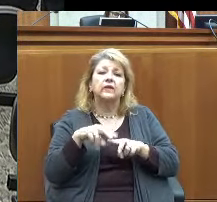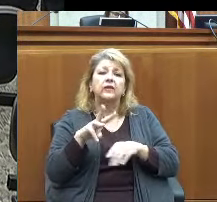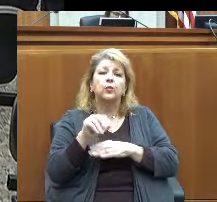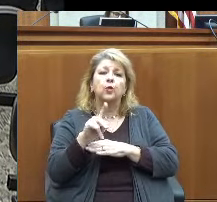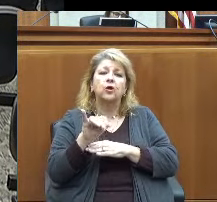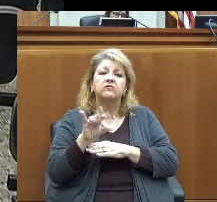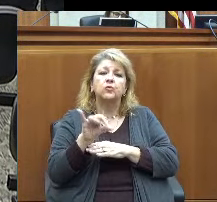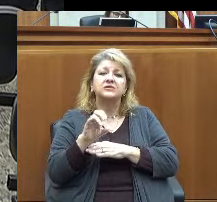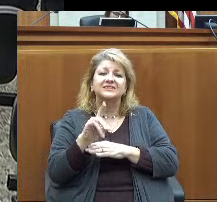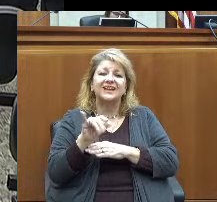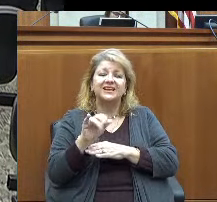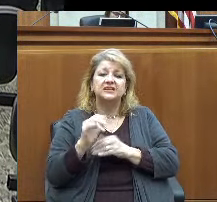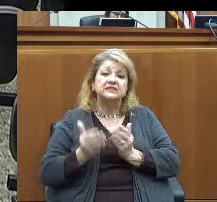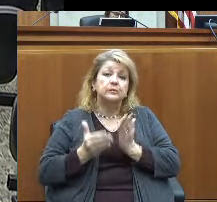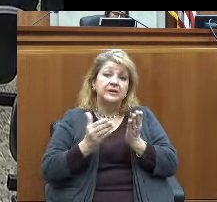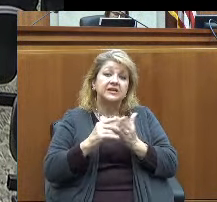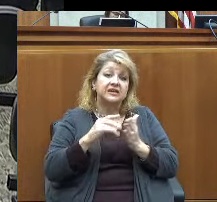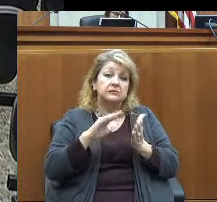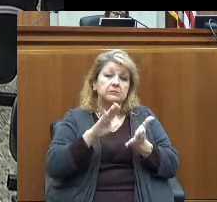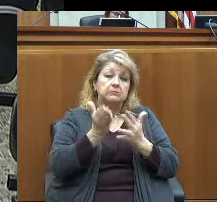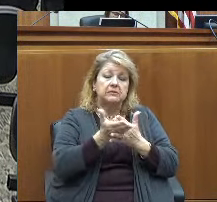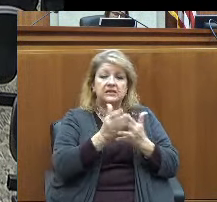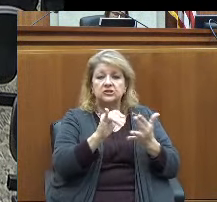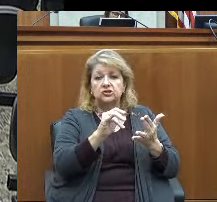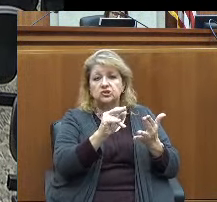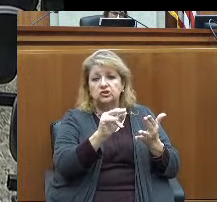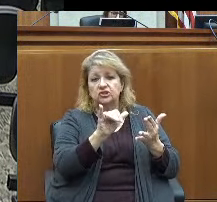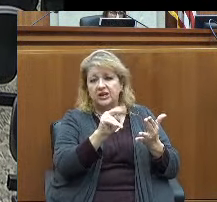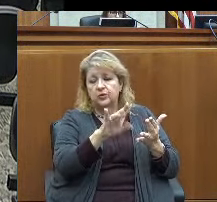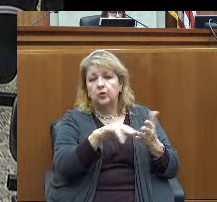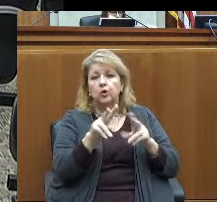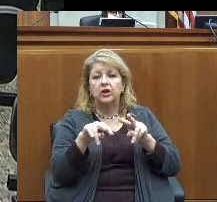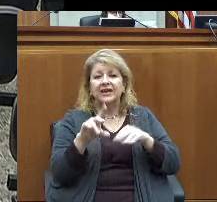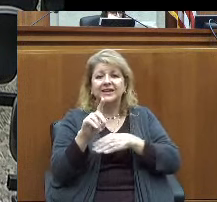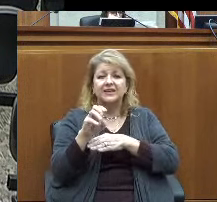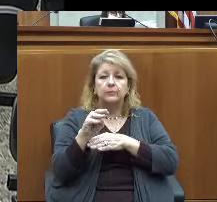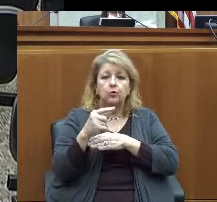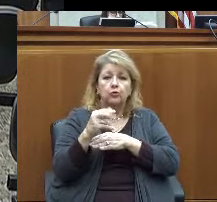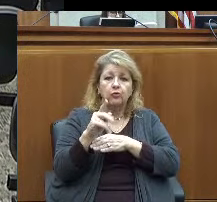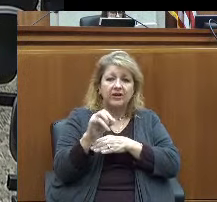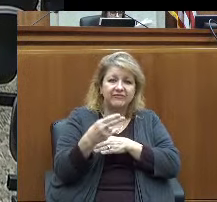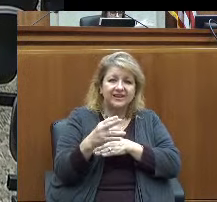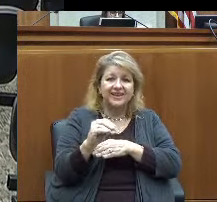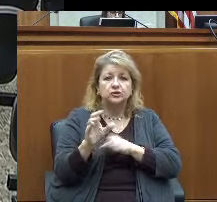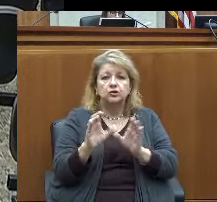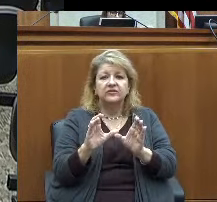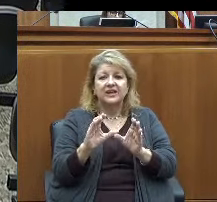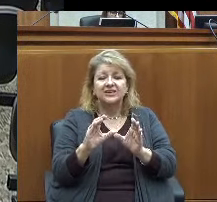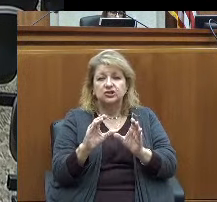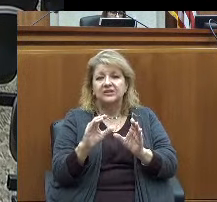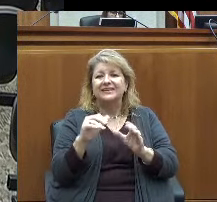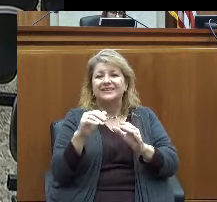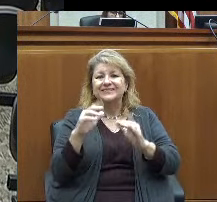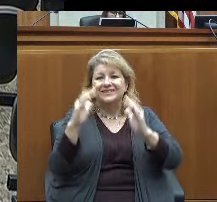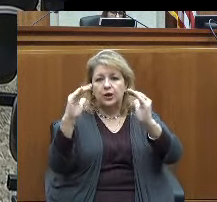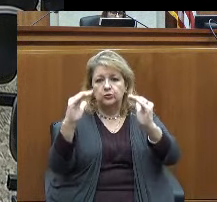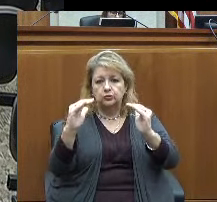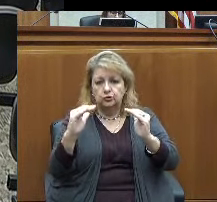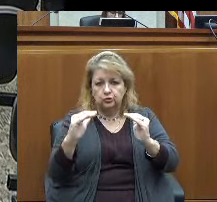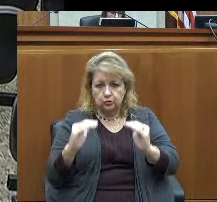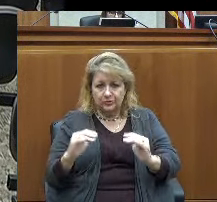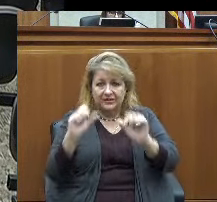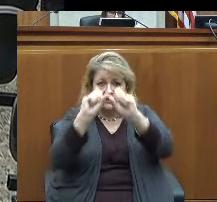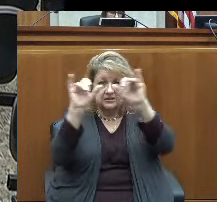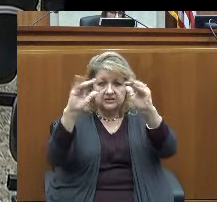in mid-January, and offer a look at demographic and certification data down to the system level. State and regional reports